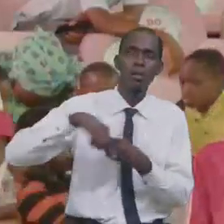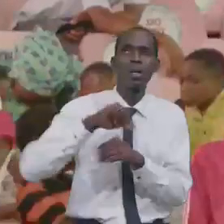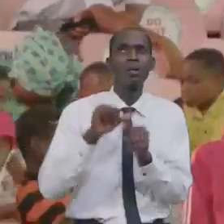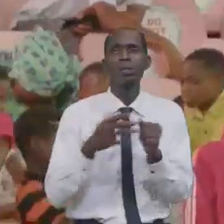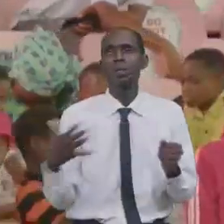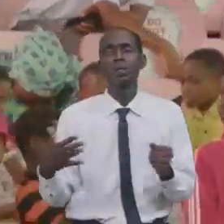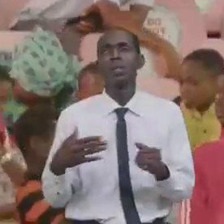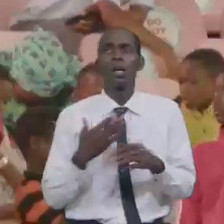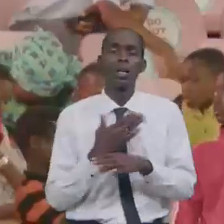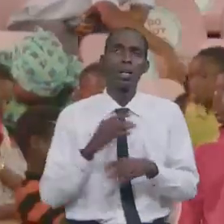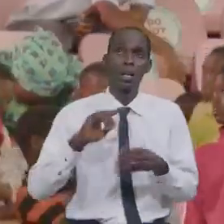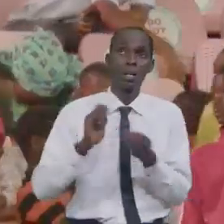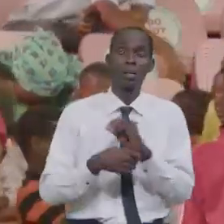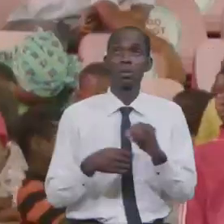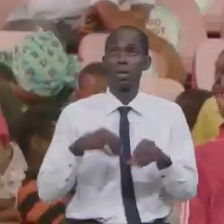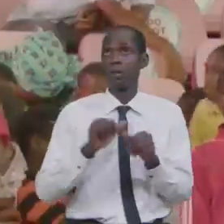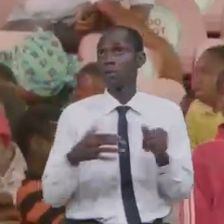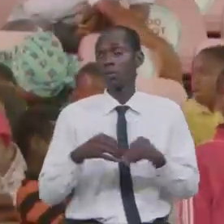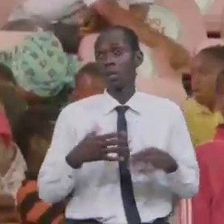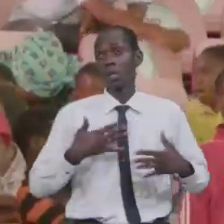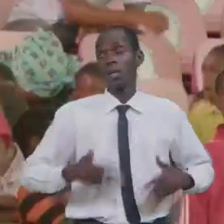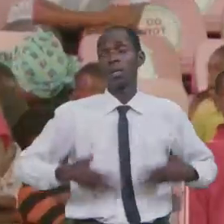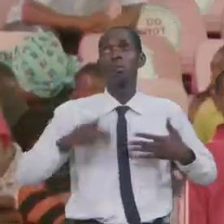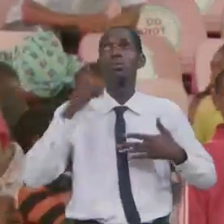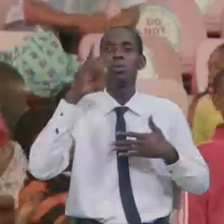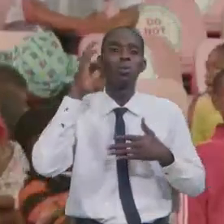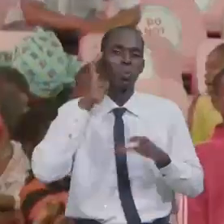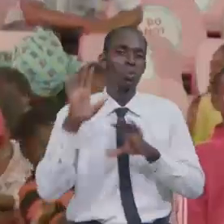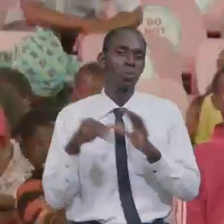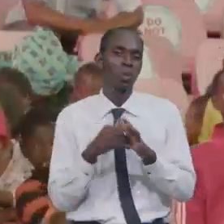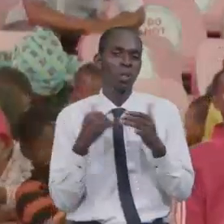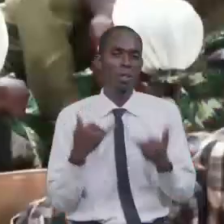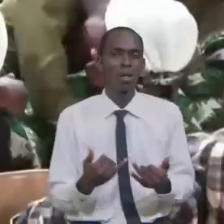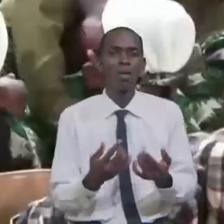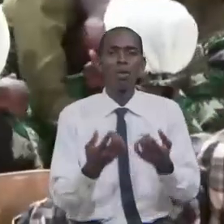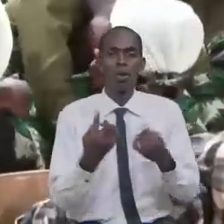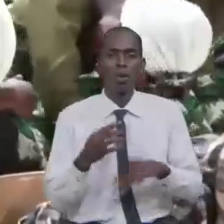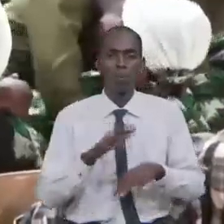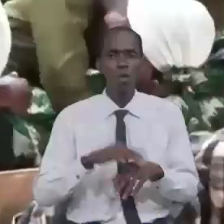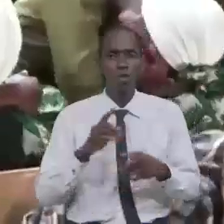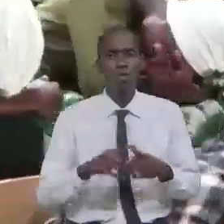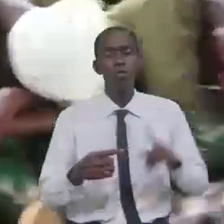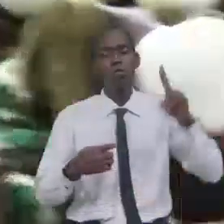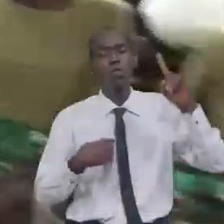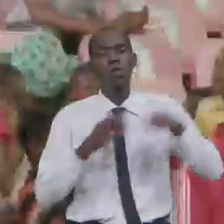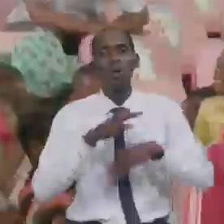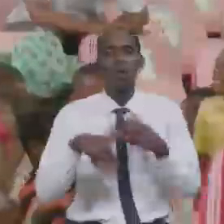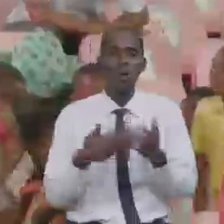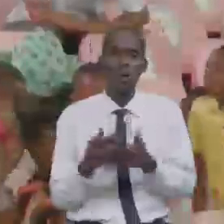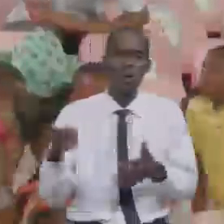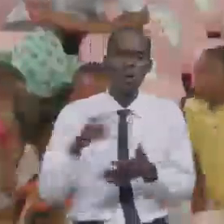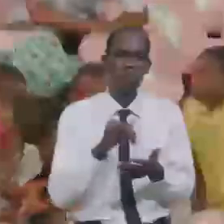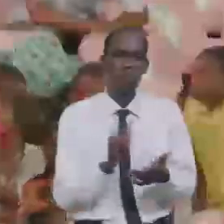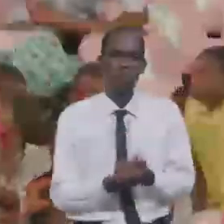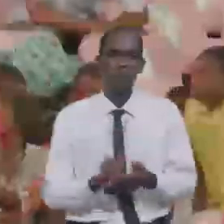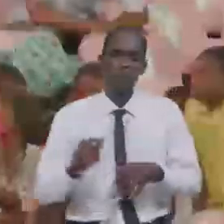my life. You will do it now. Come unto me, all ye that labor and are heavy laden, and I